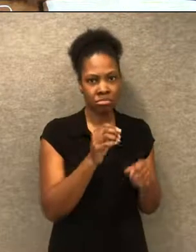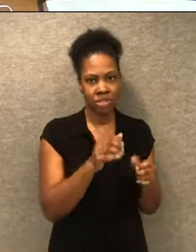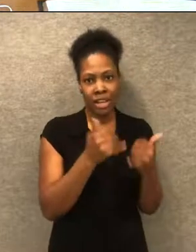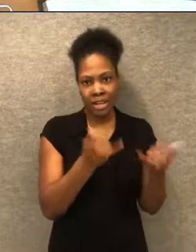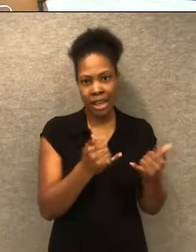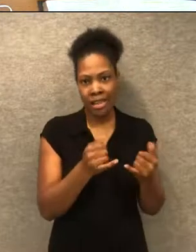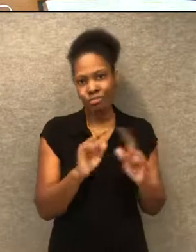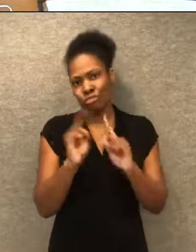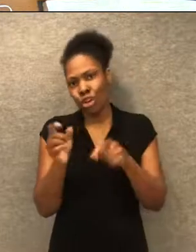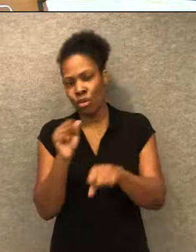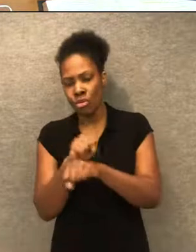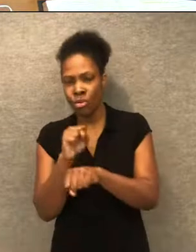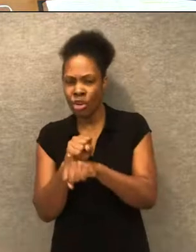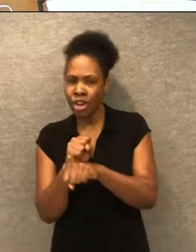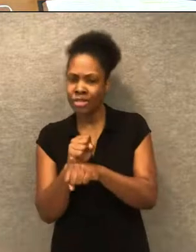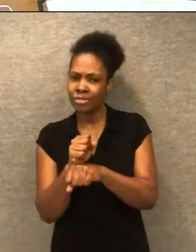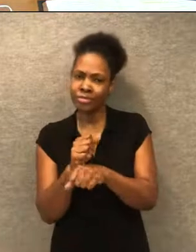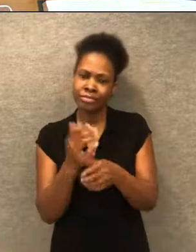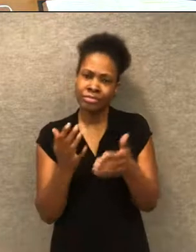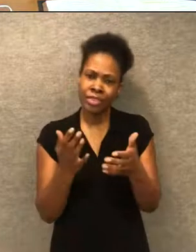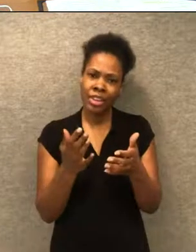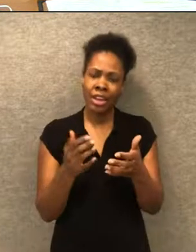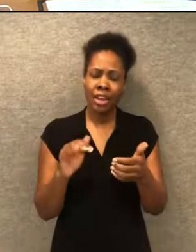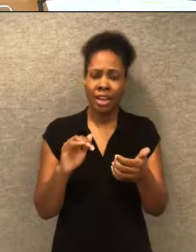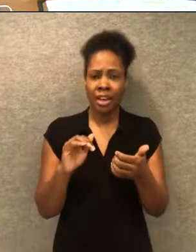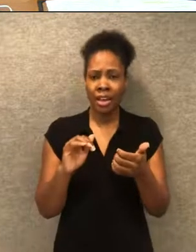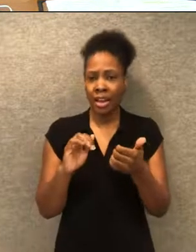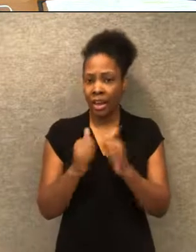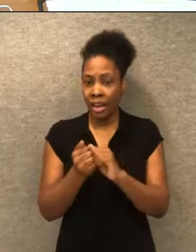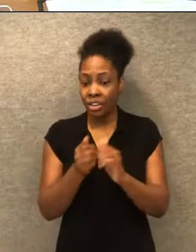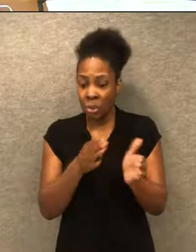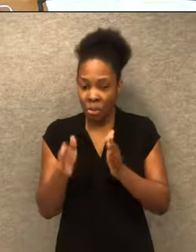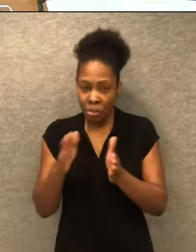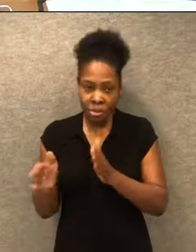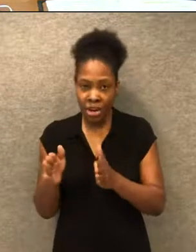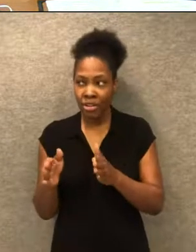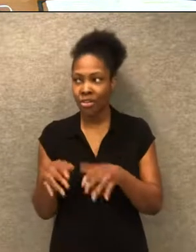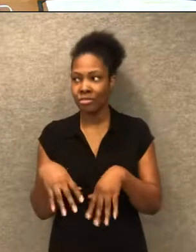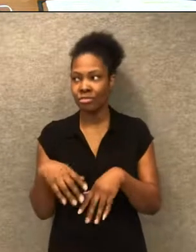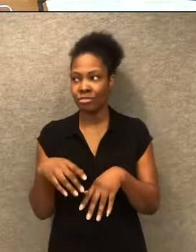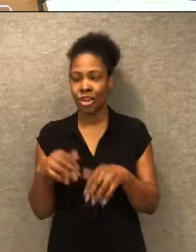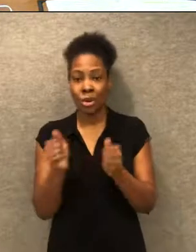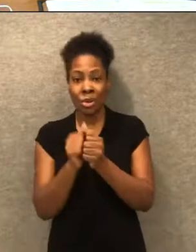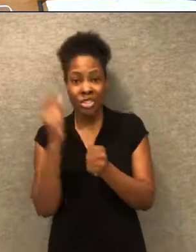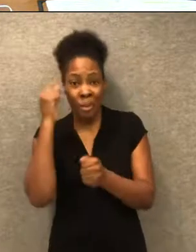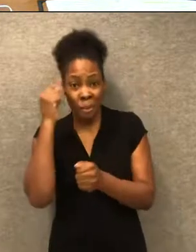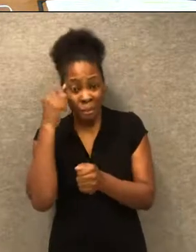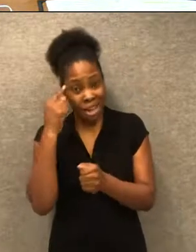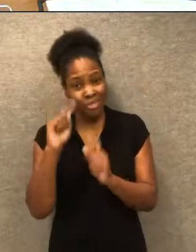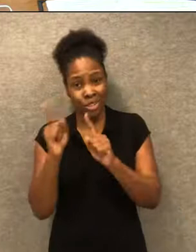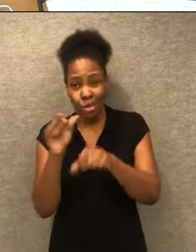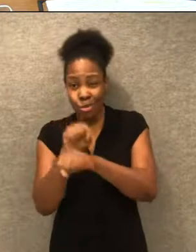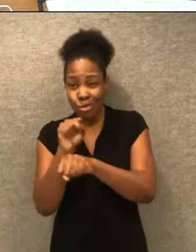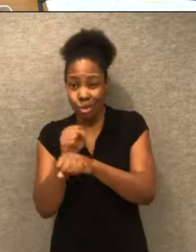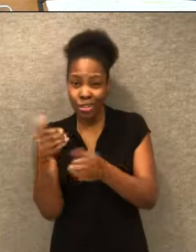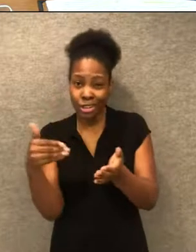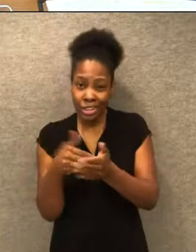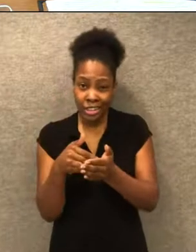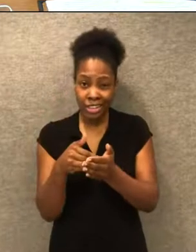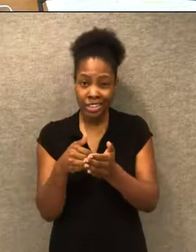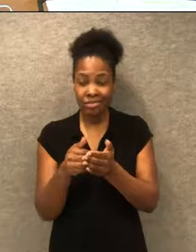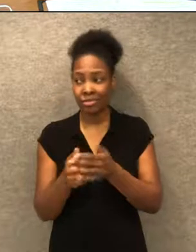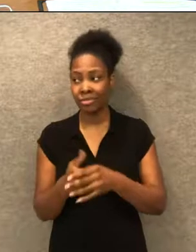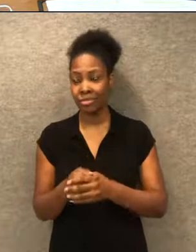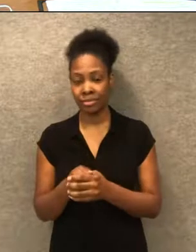many people are prepared mentally and emotionally to return? And how do you prepare? That's a great, great